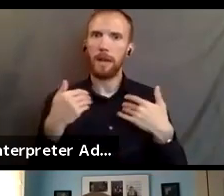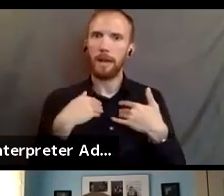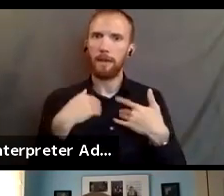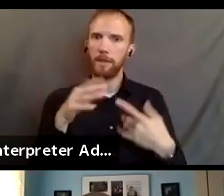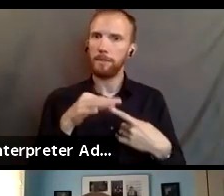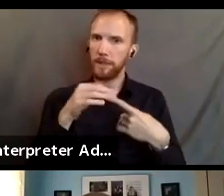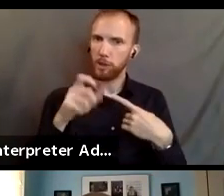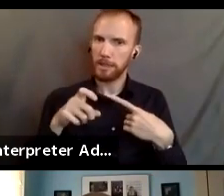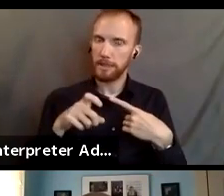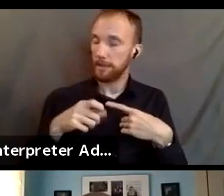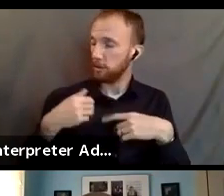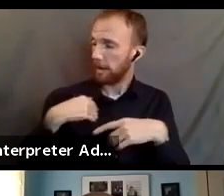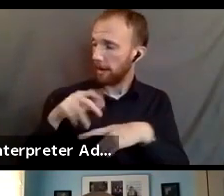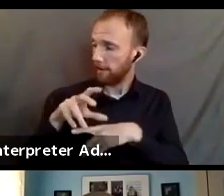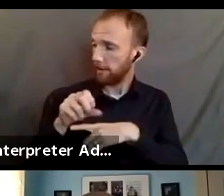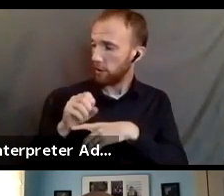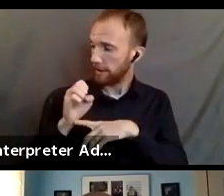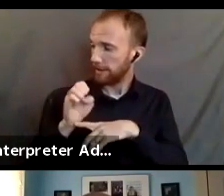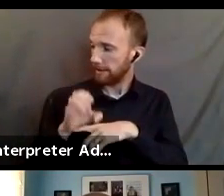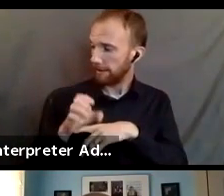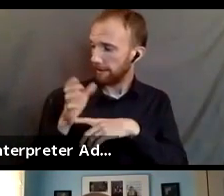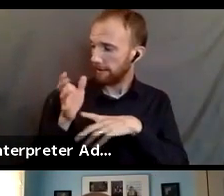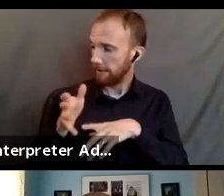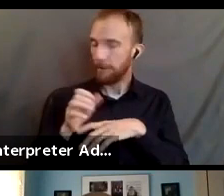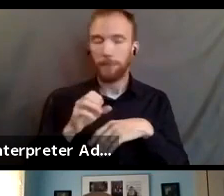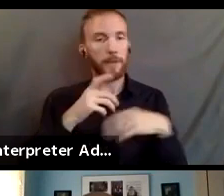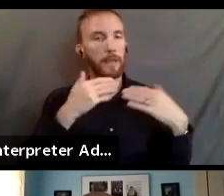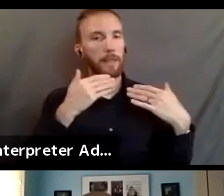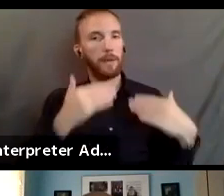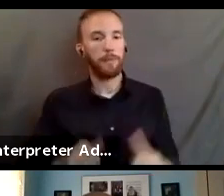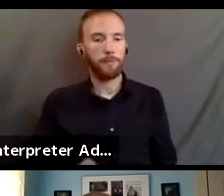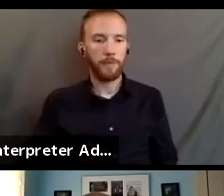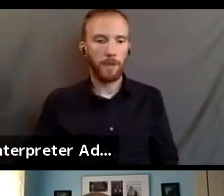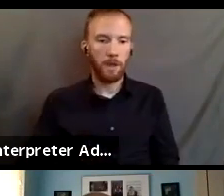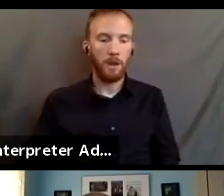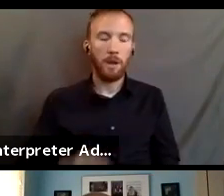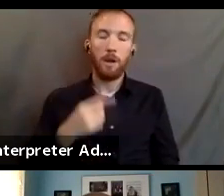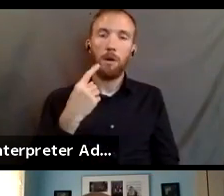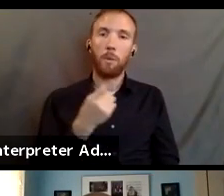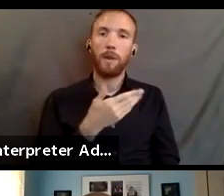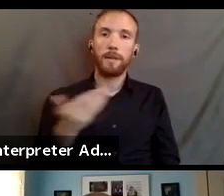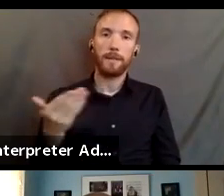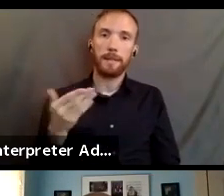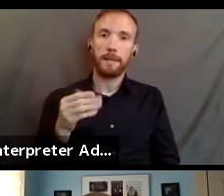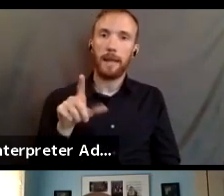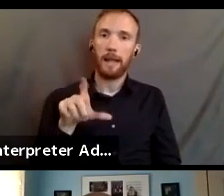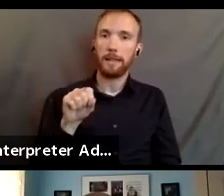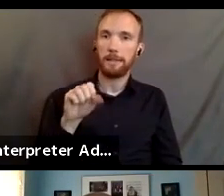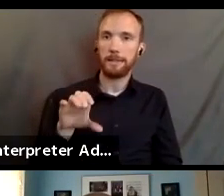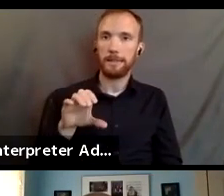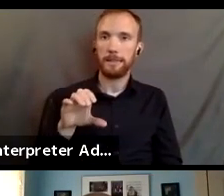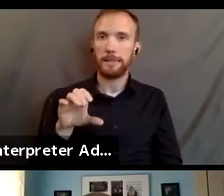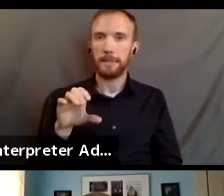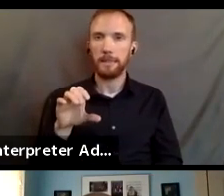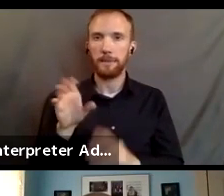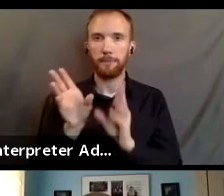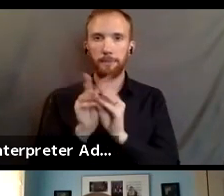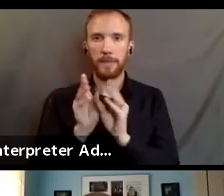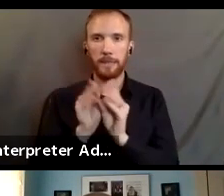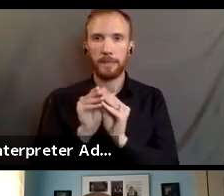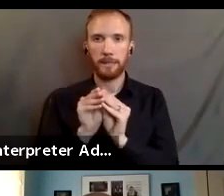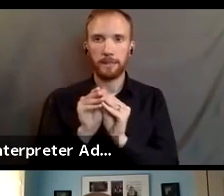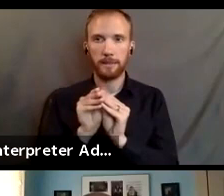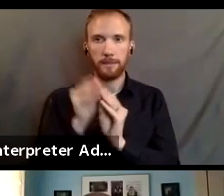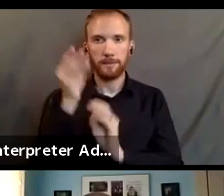conclude thank you and so one of the things that the lse meetings told us was that